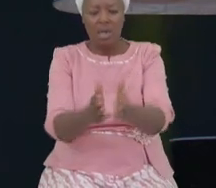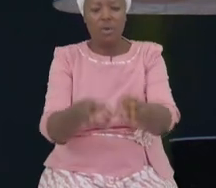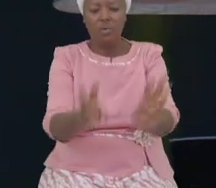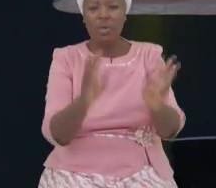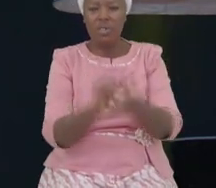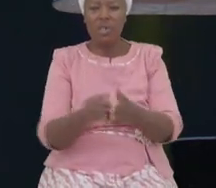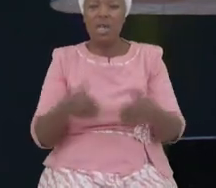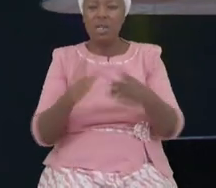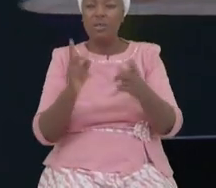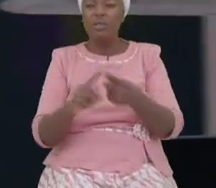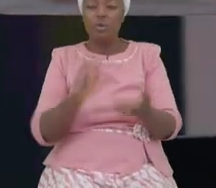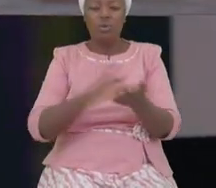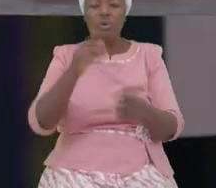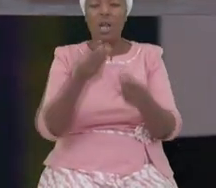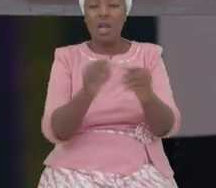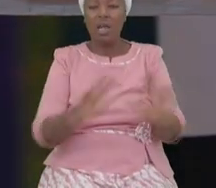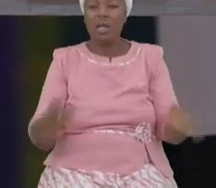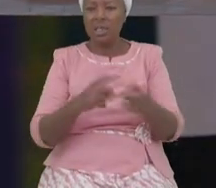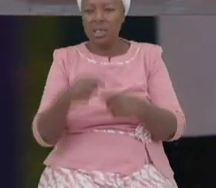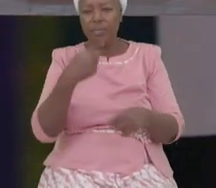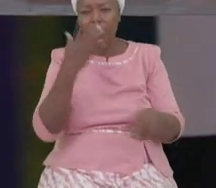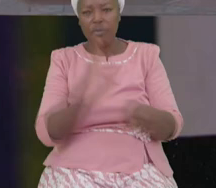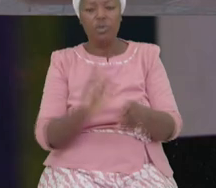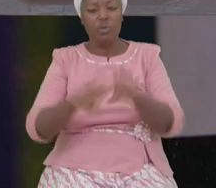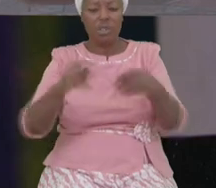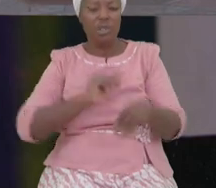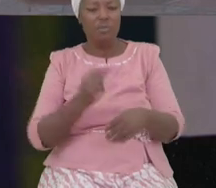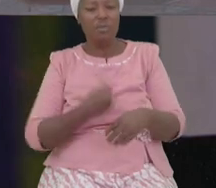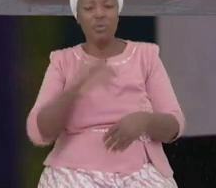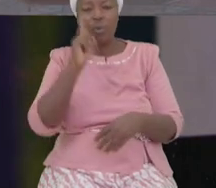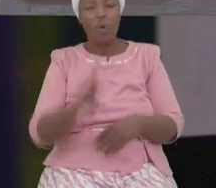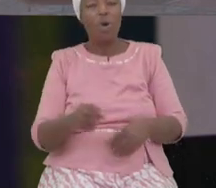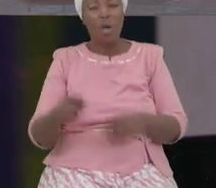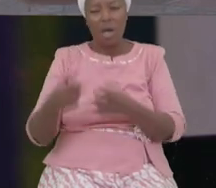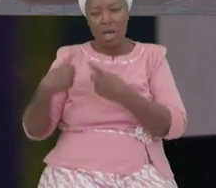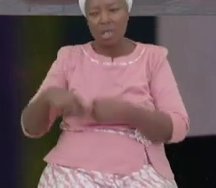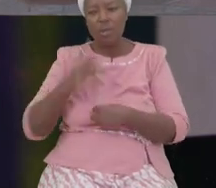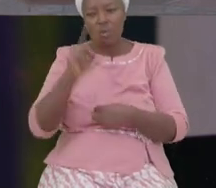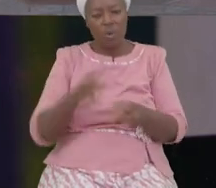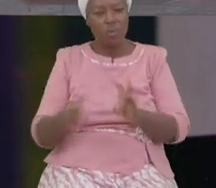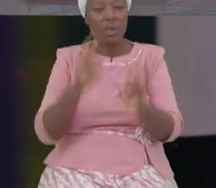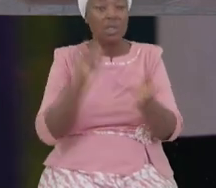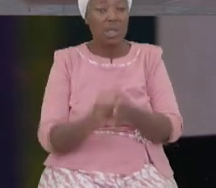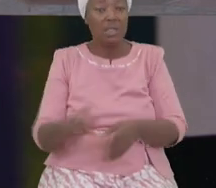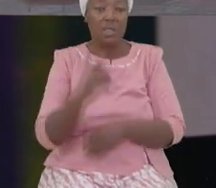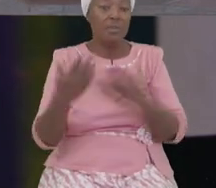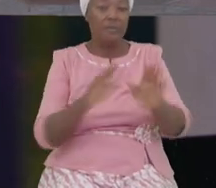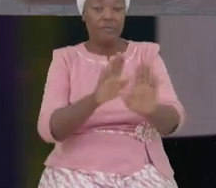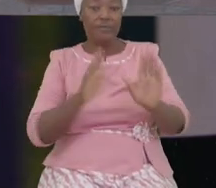glory land. And he says, I'll give them one heart, I'll give them one way, that they may fear